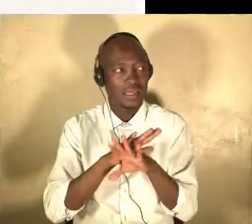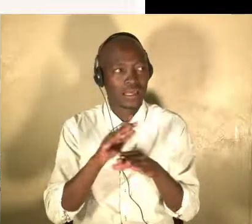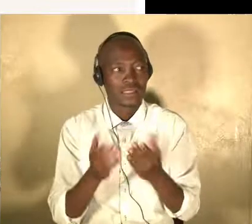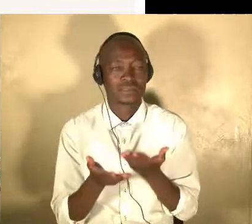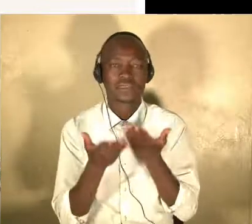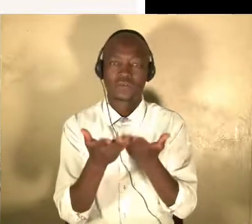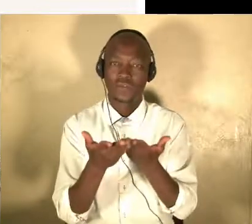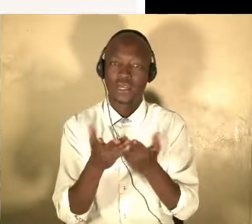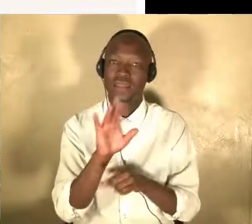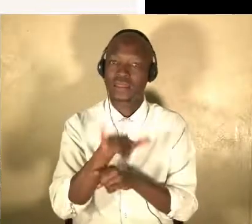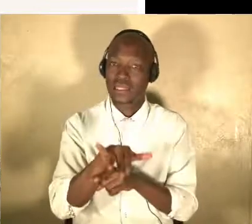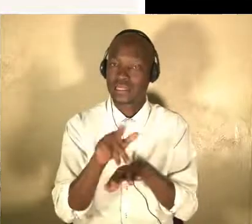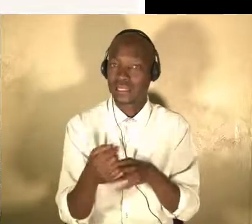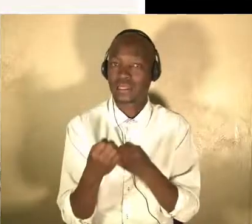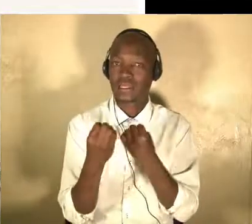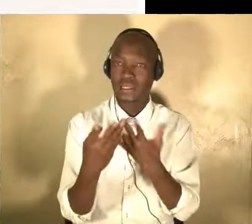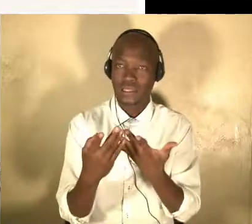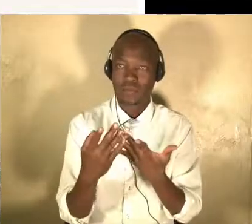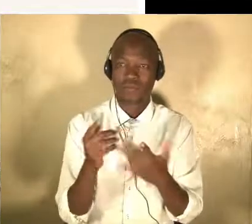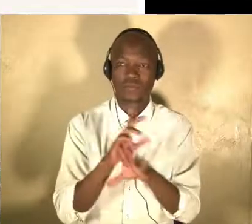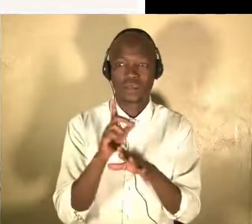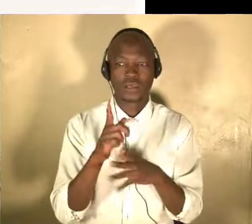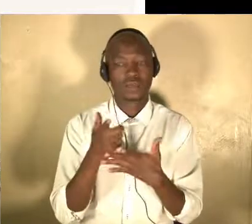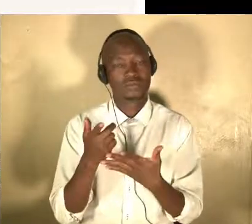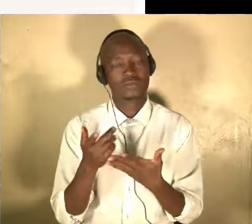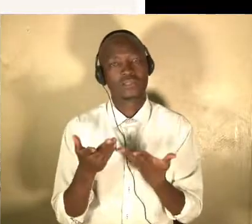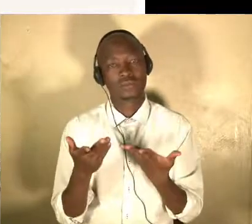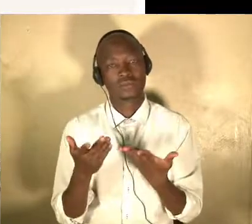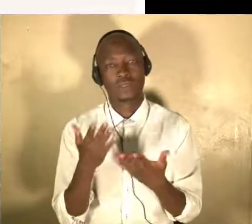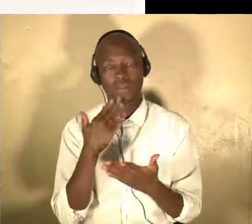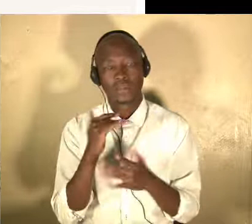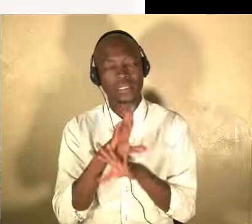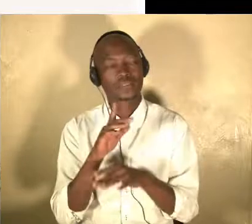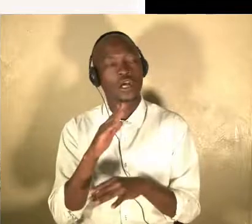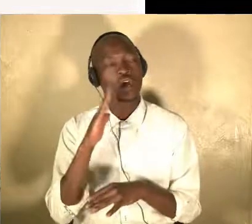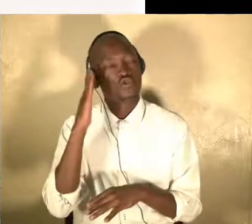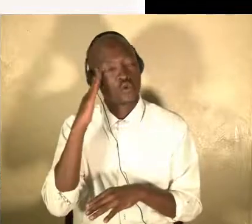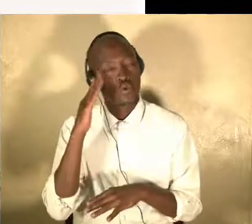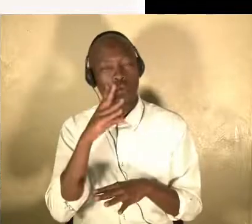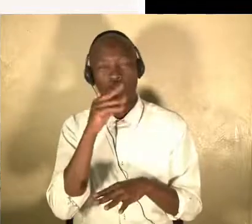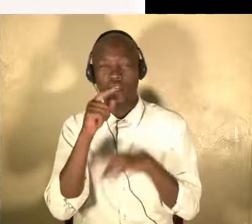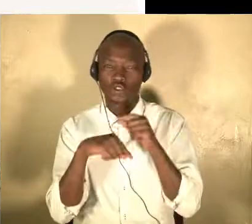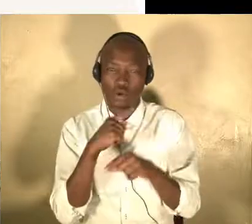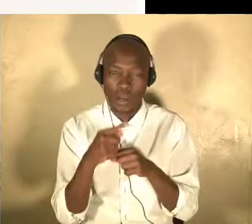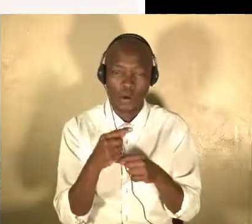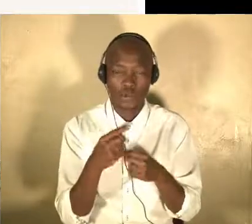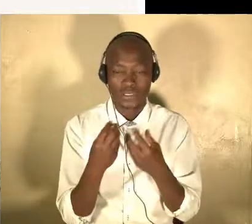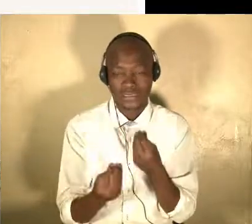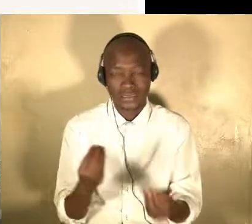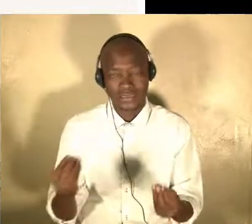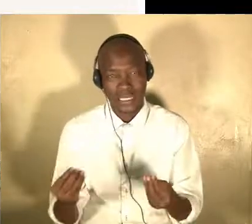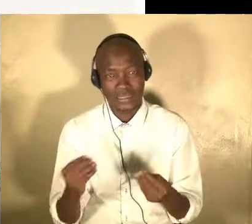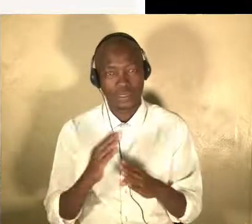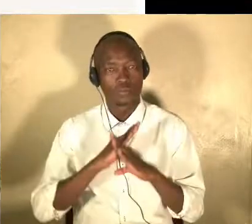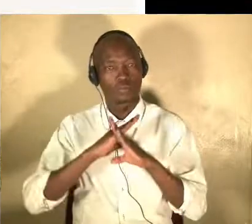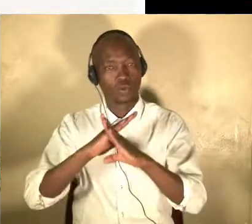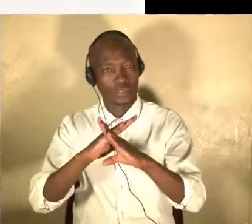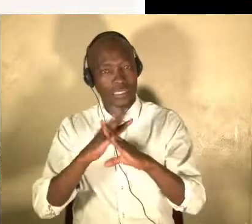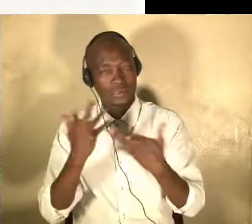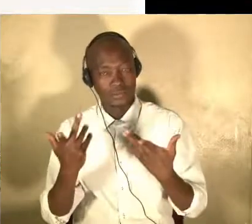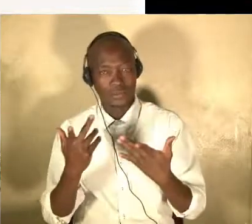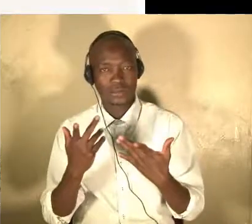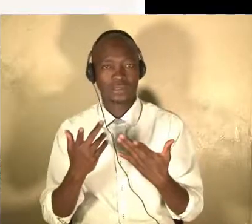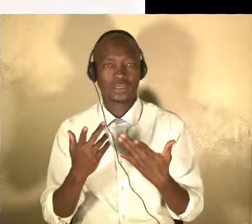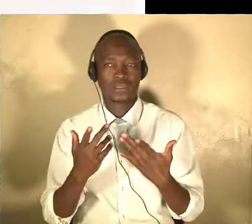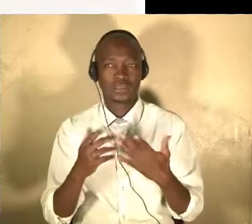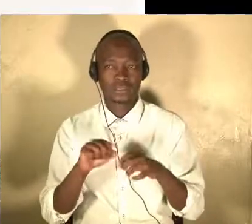so that they provide the services that are made reference to earlier on. Please keep that in mind when I talk about the child protection system, the explanation that I provided earlier